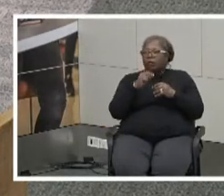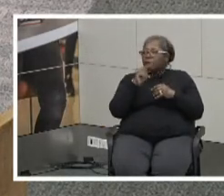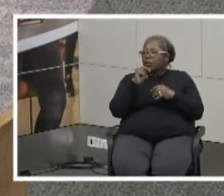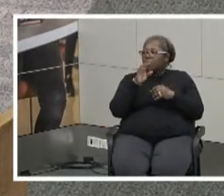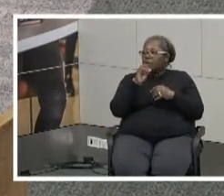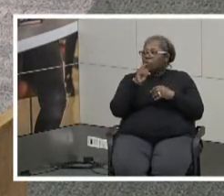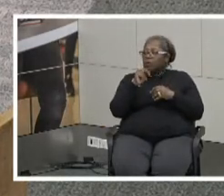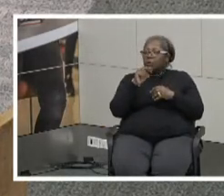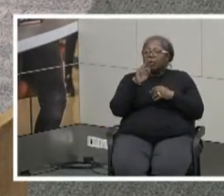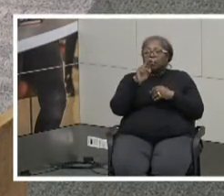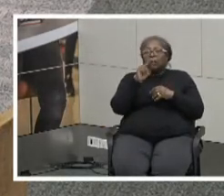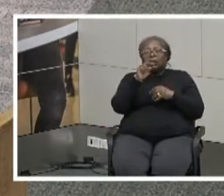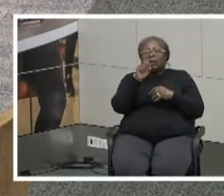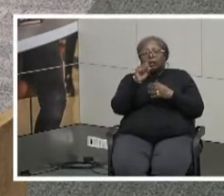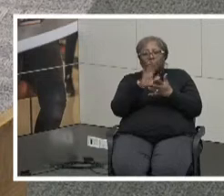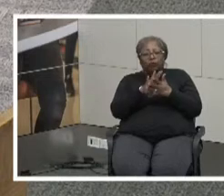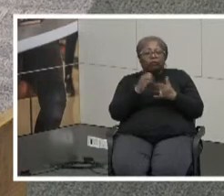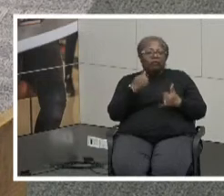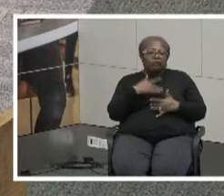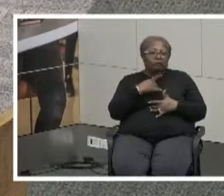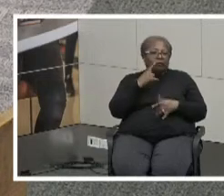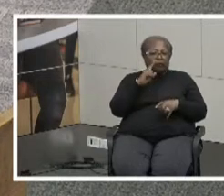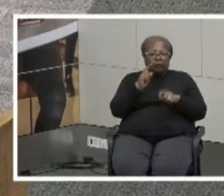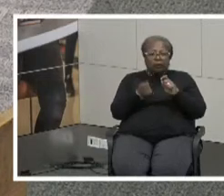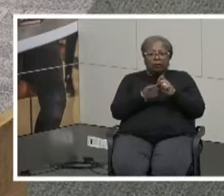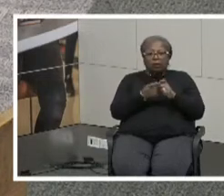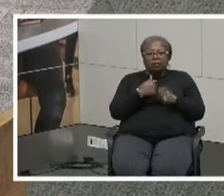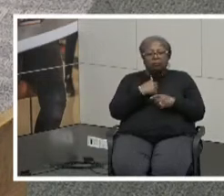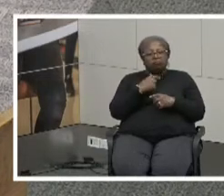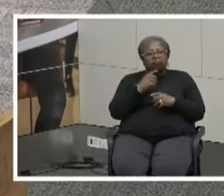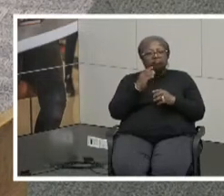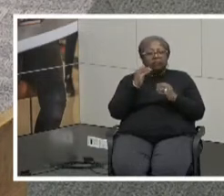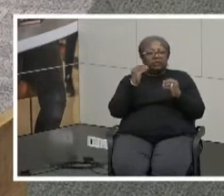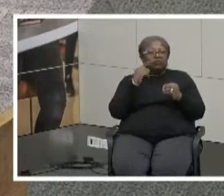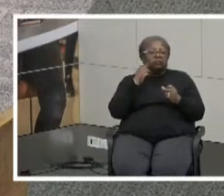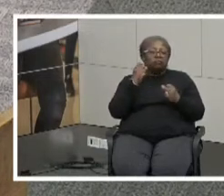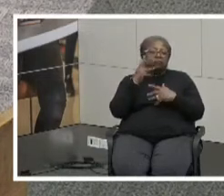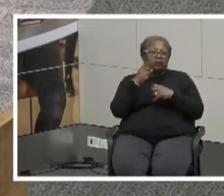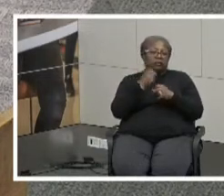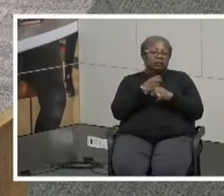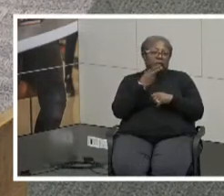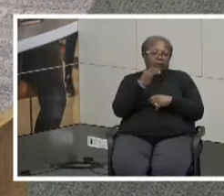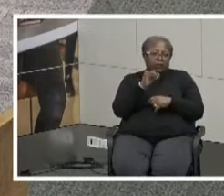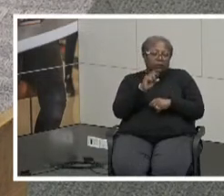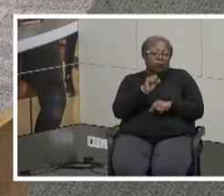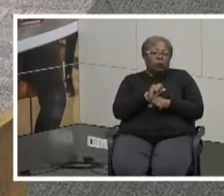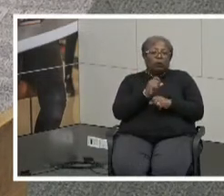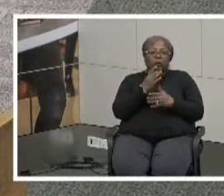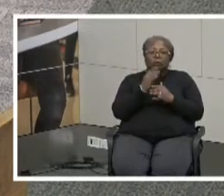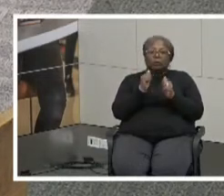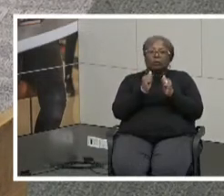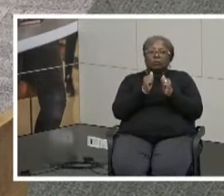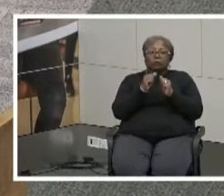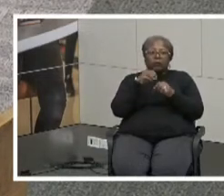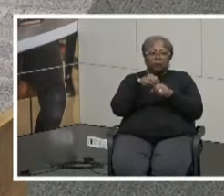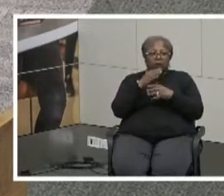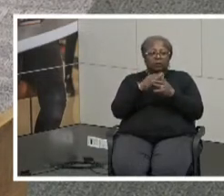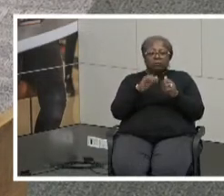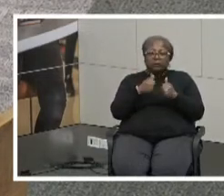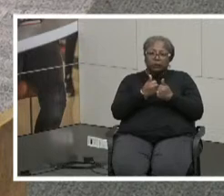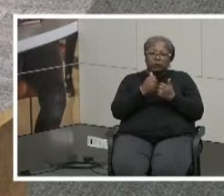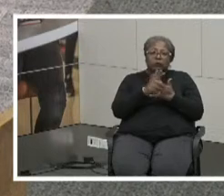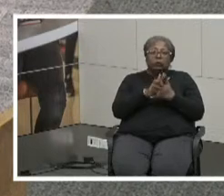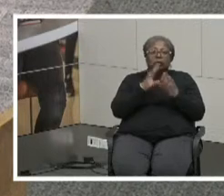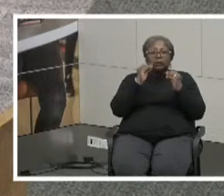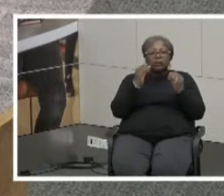NES school who fears retaliation I'm a veteran teacher in HISD who has worked at some of the most challenging schools I teach here